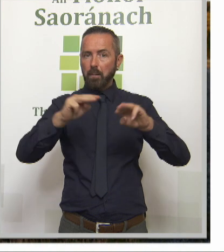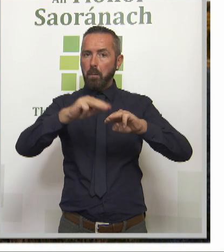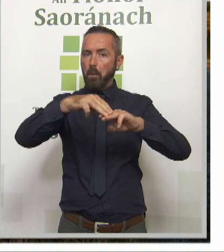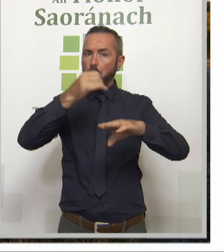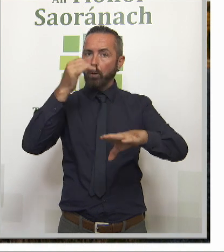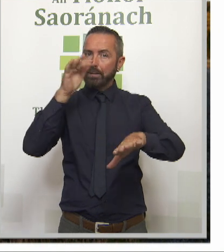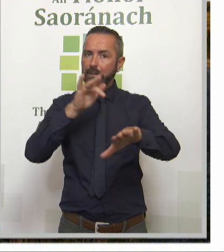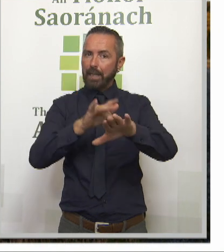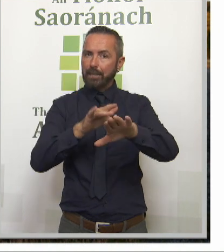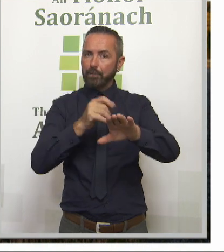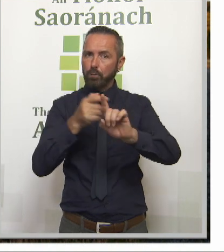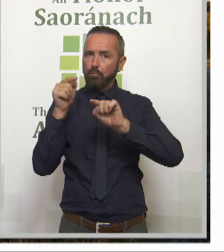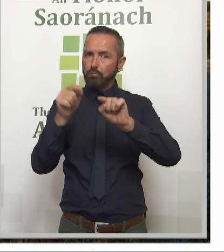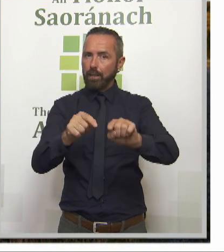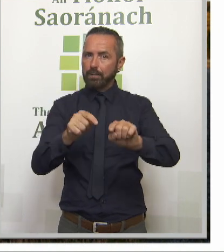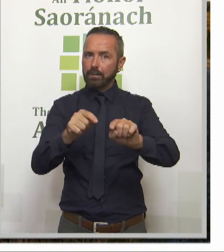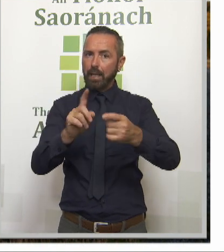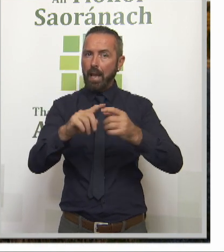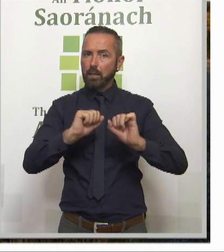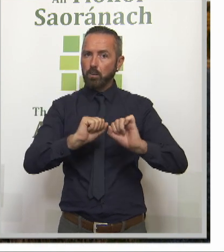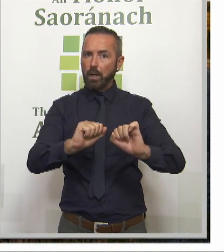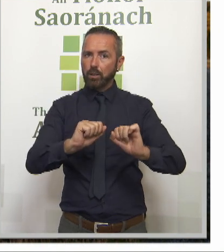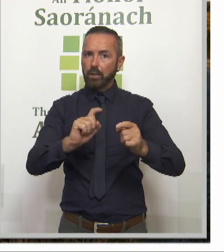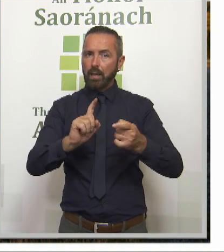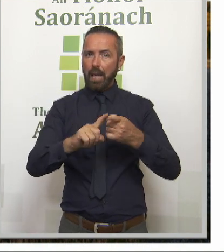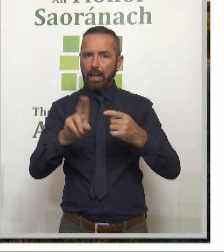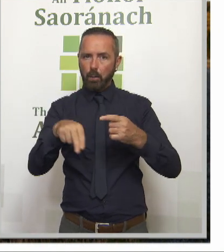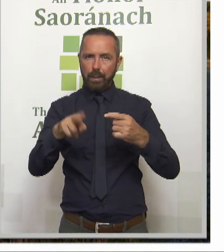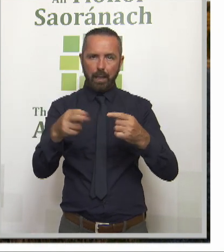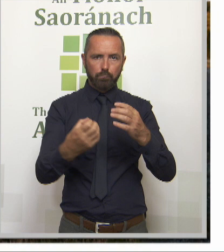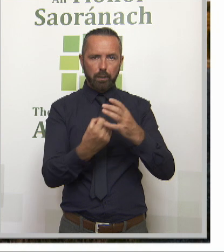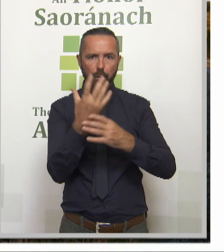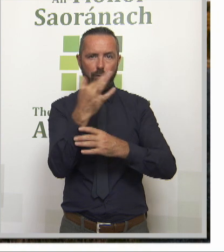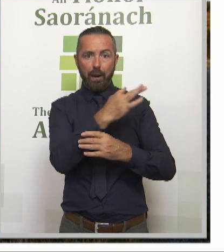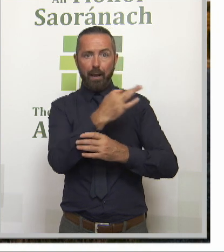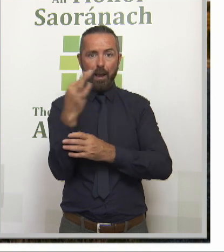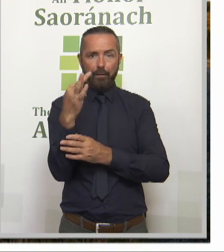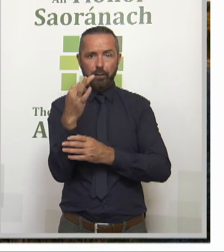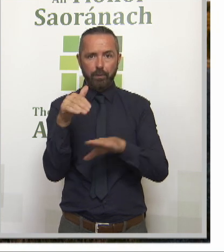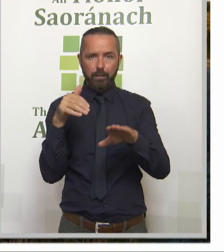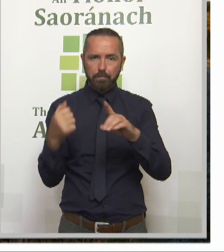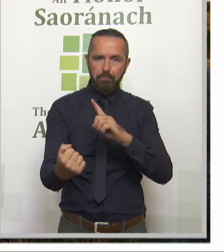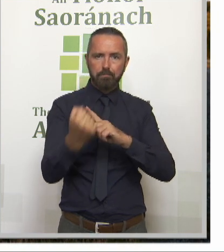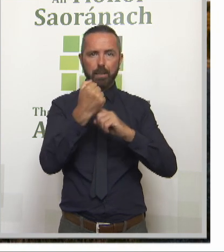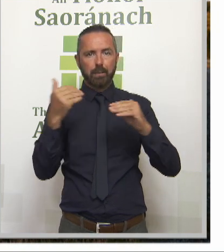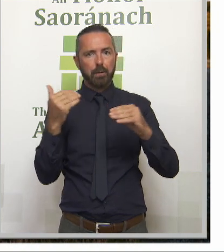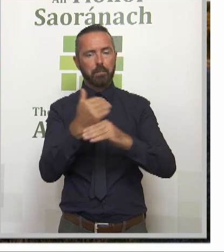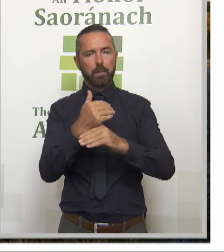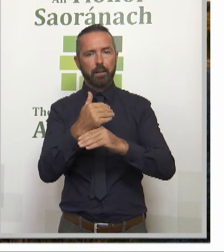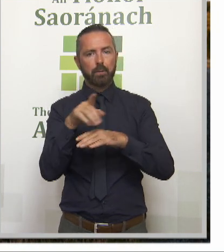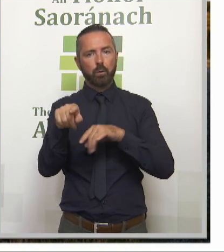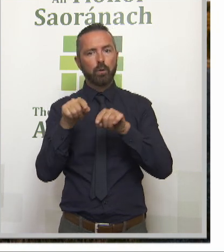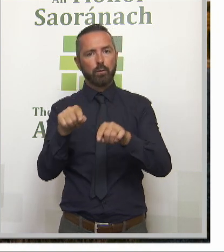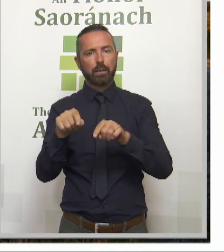sensitive to particular threats and pressures, and how able they are to recover after they've been impacted, which is